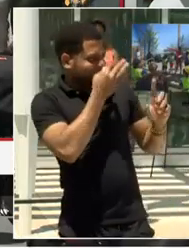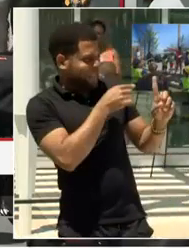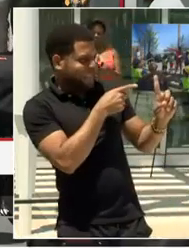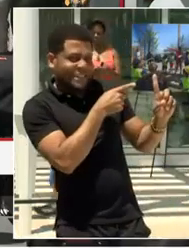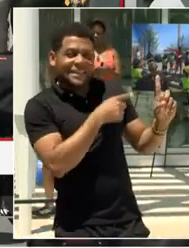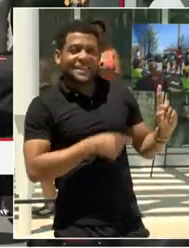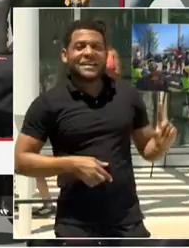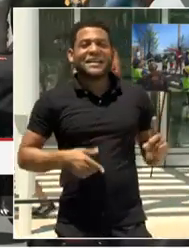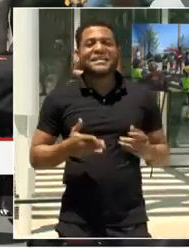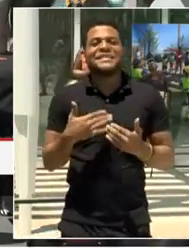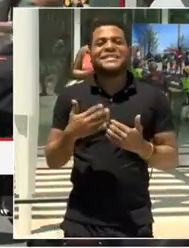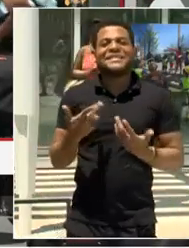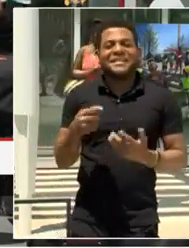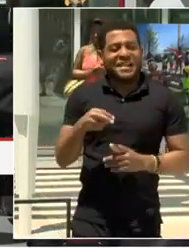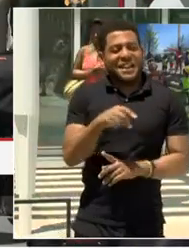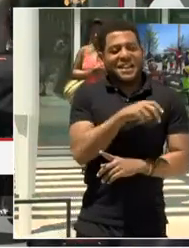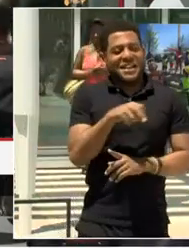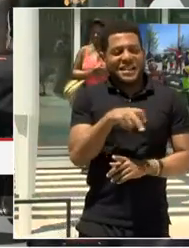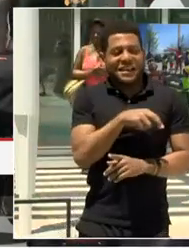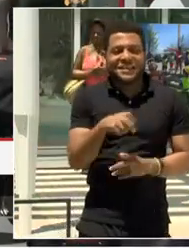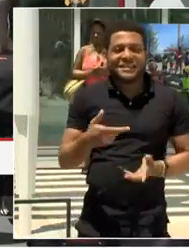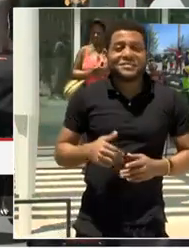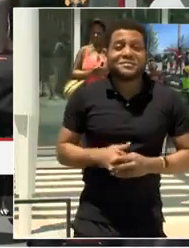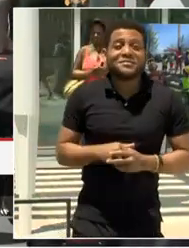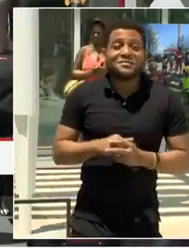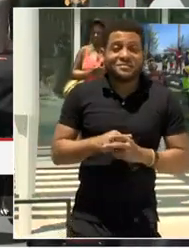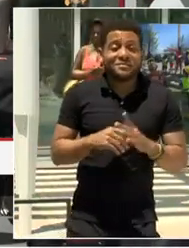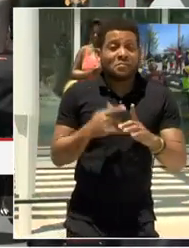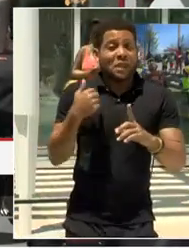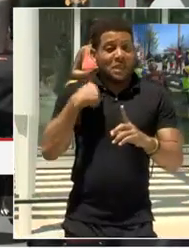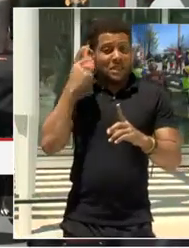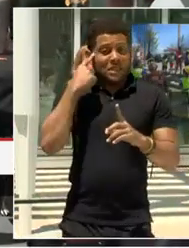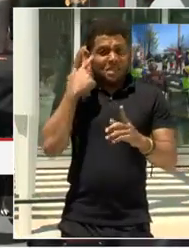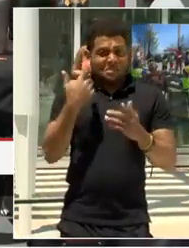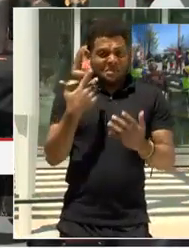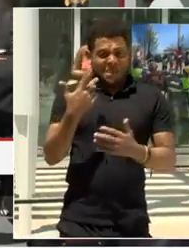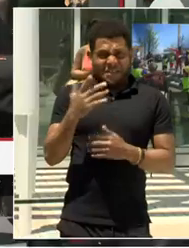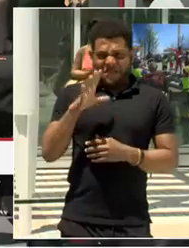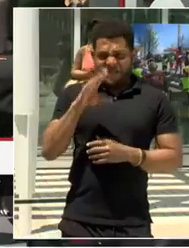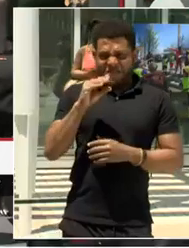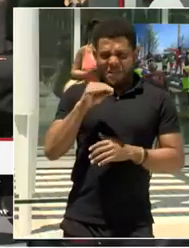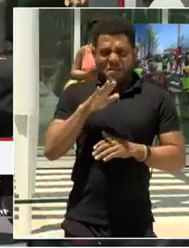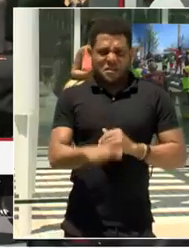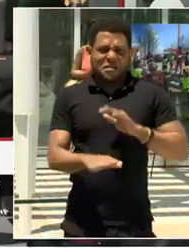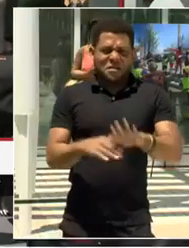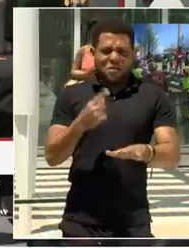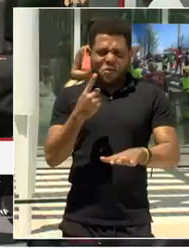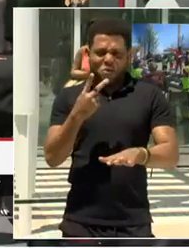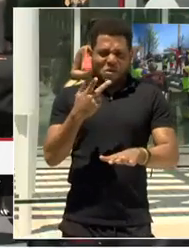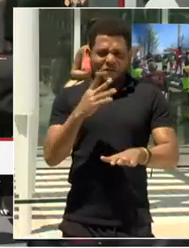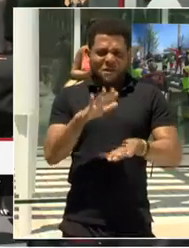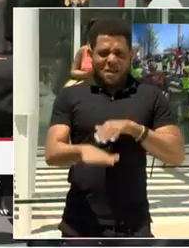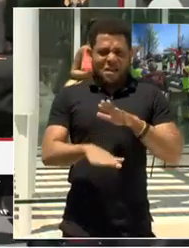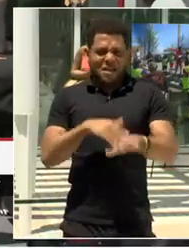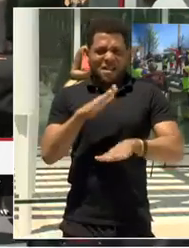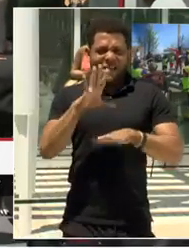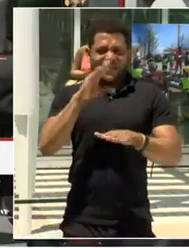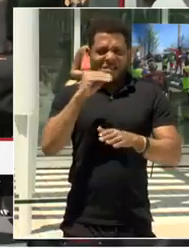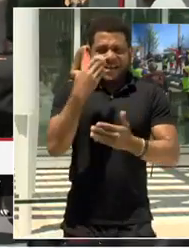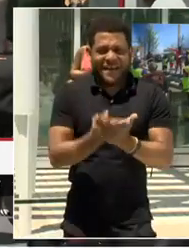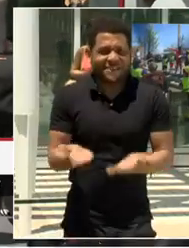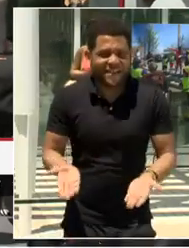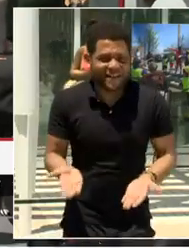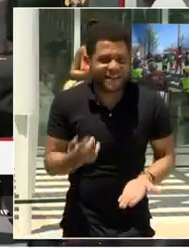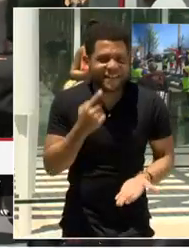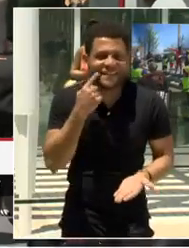I was joking with somebody earlier. I think it may have took about 50 steps to get over here to this green. But don't be fooled. I've got a smile